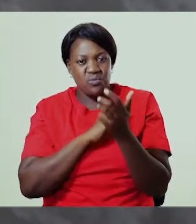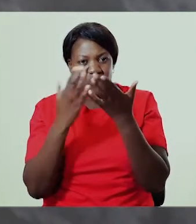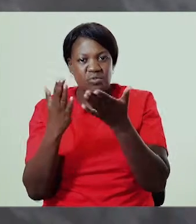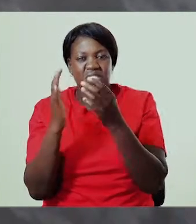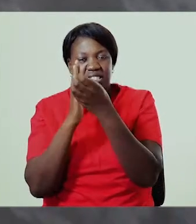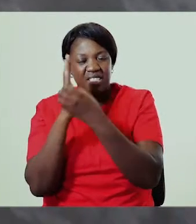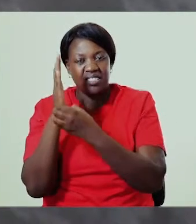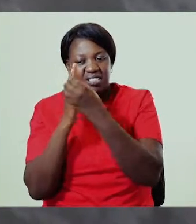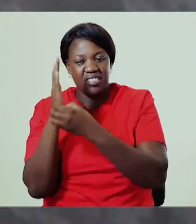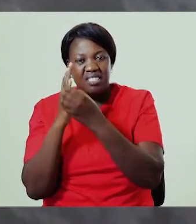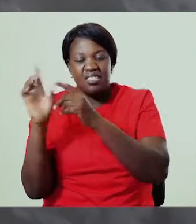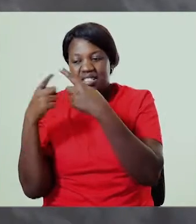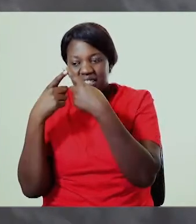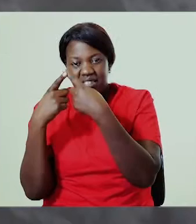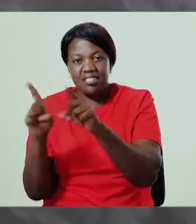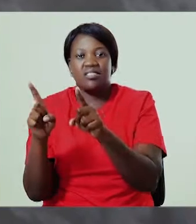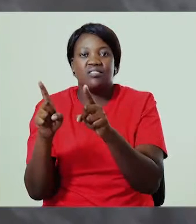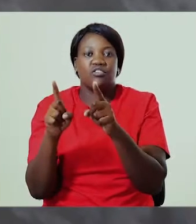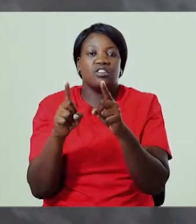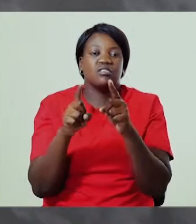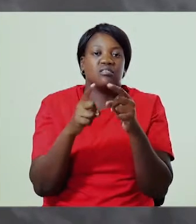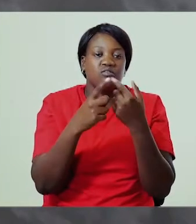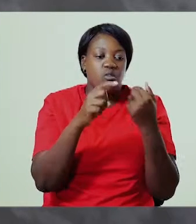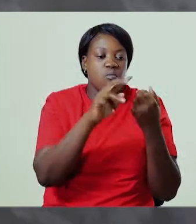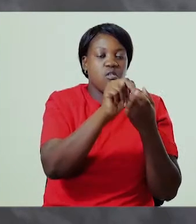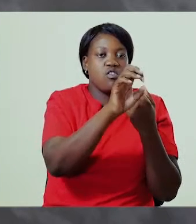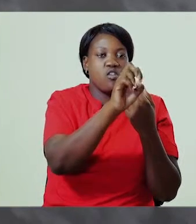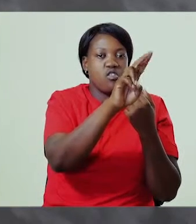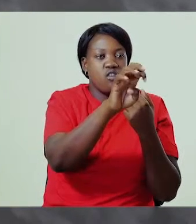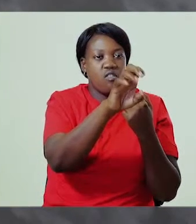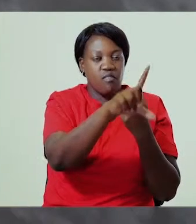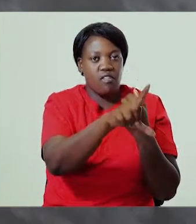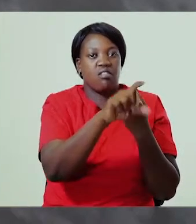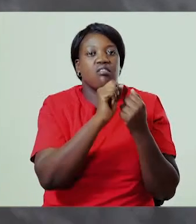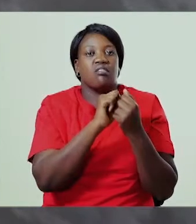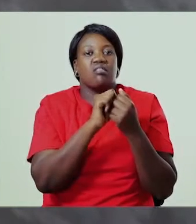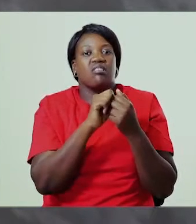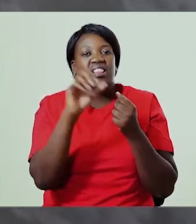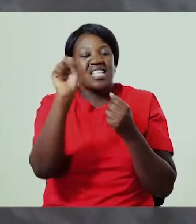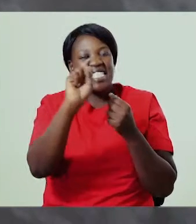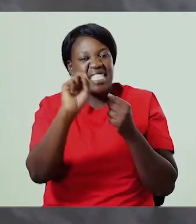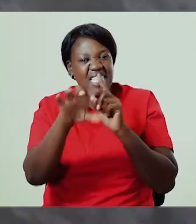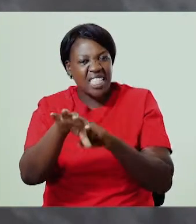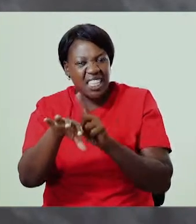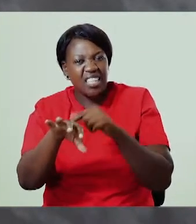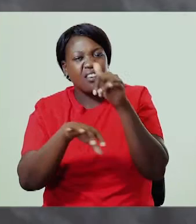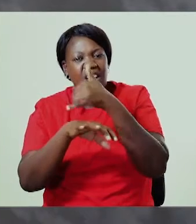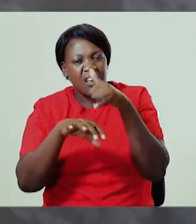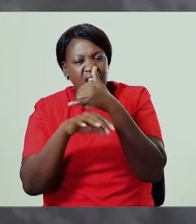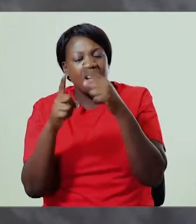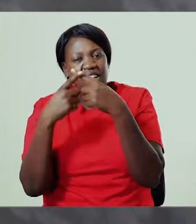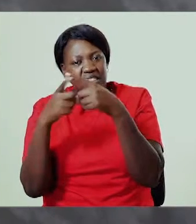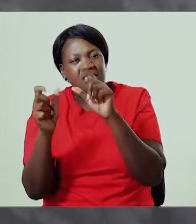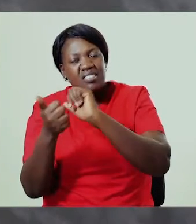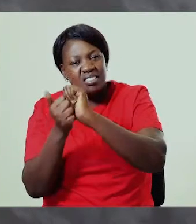for example, would differ in style from a novel. Yes. And the setting, the time and place in which the